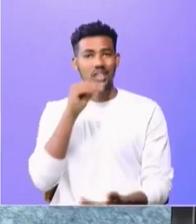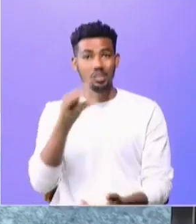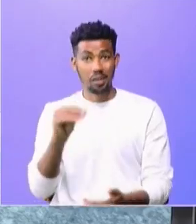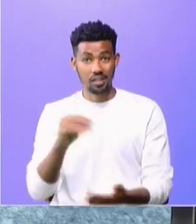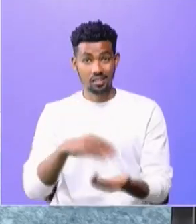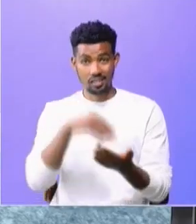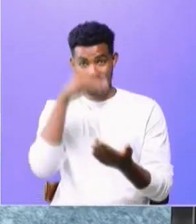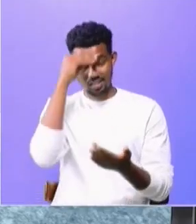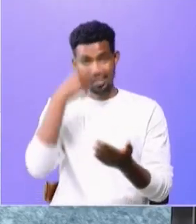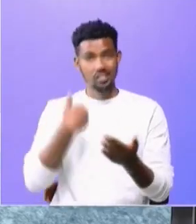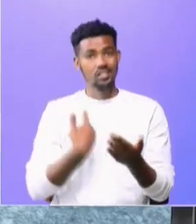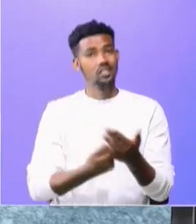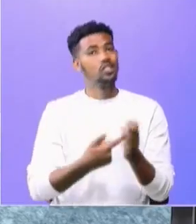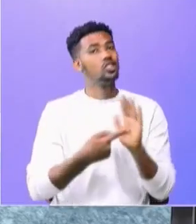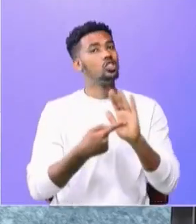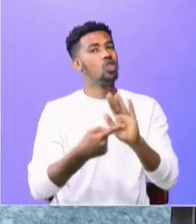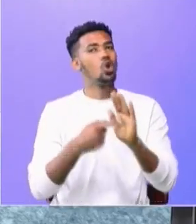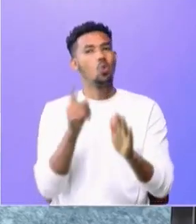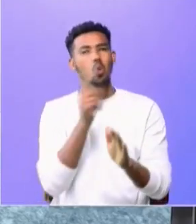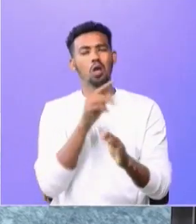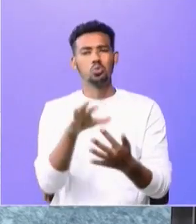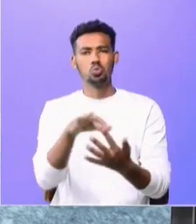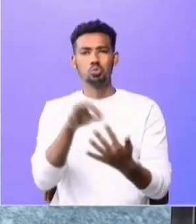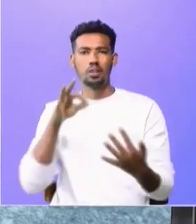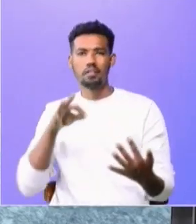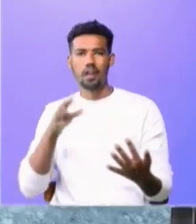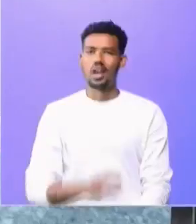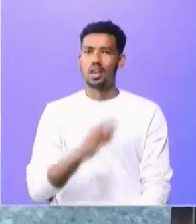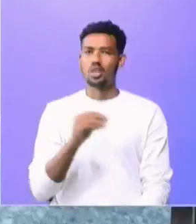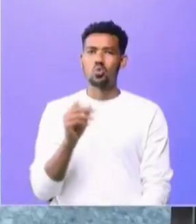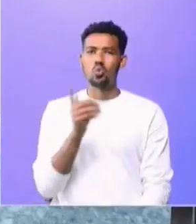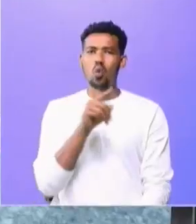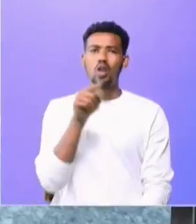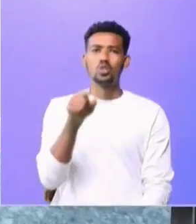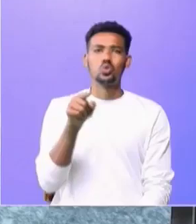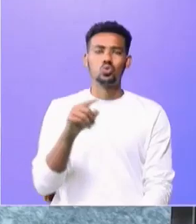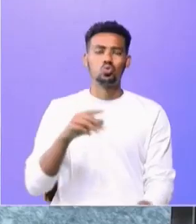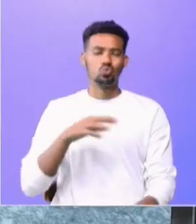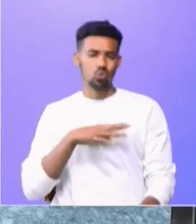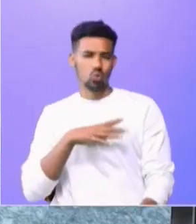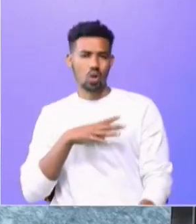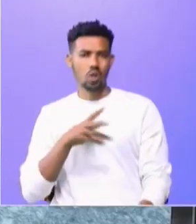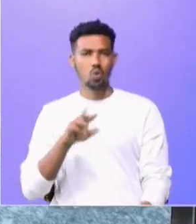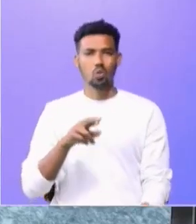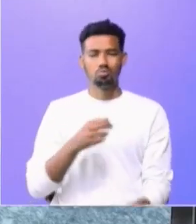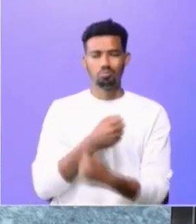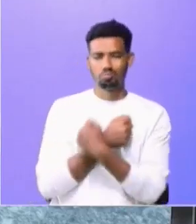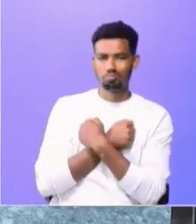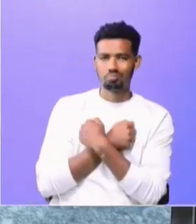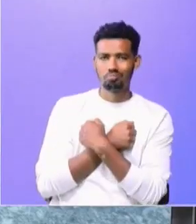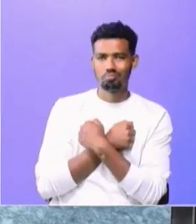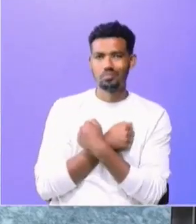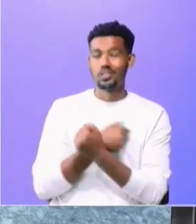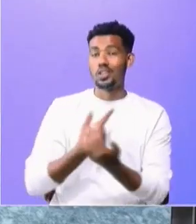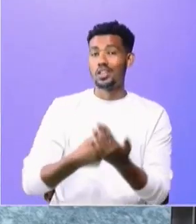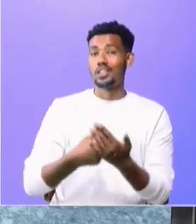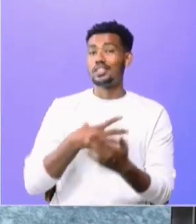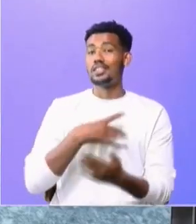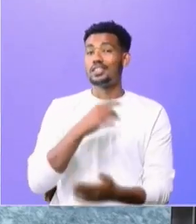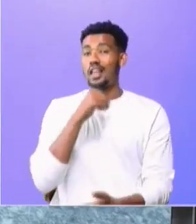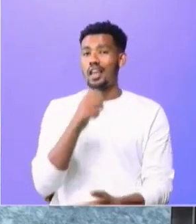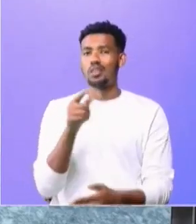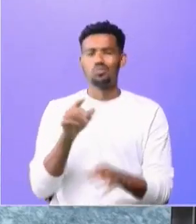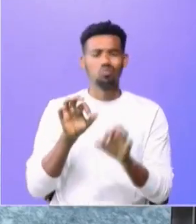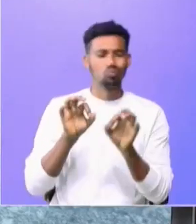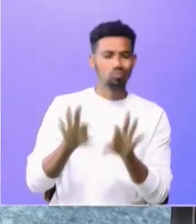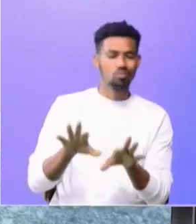show what you prefer, what you like, and what you enjoy. When we come to dislike, what you don't want,